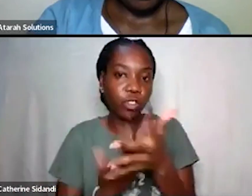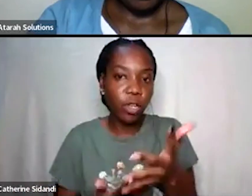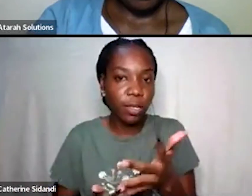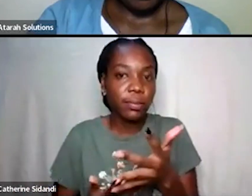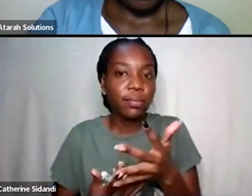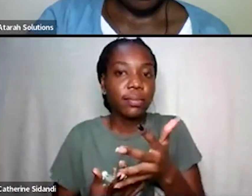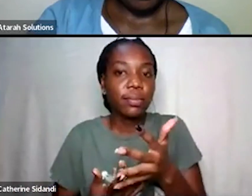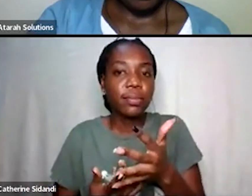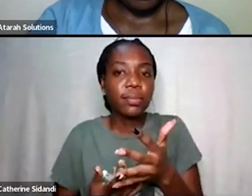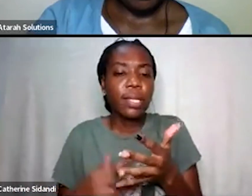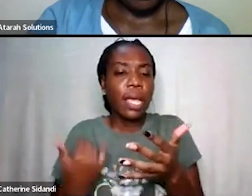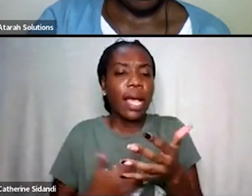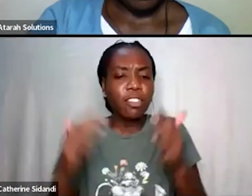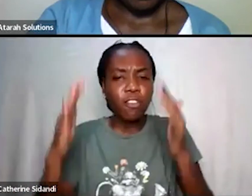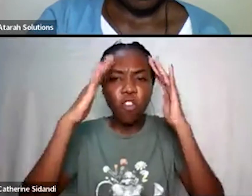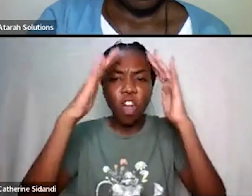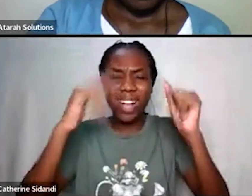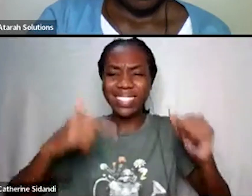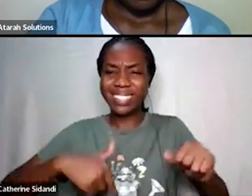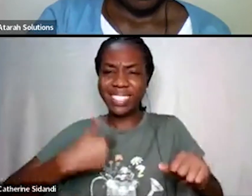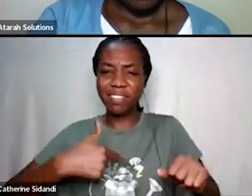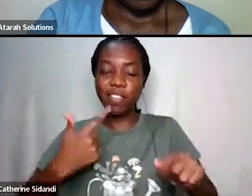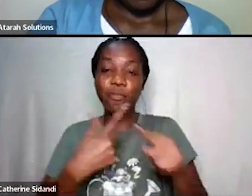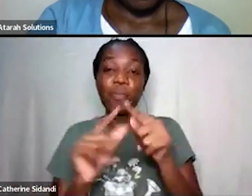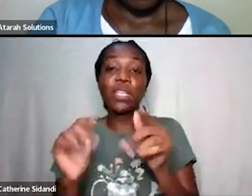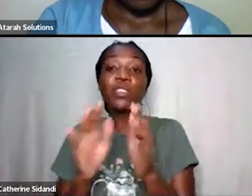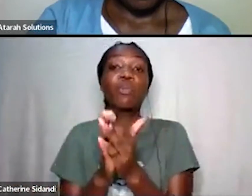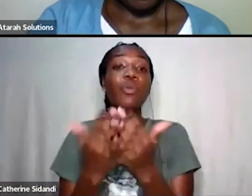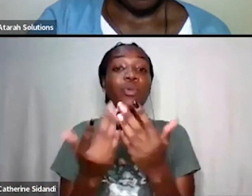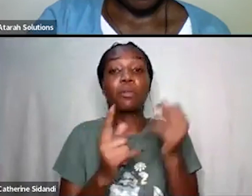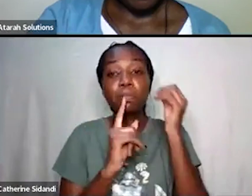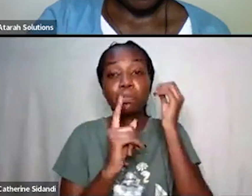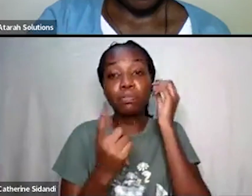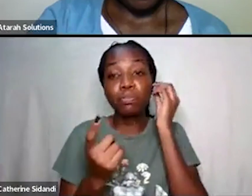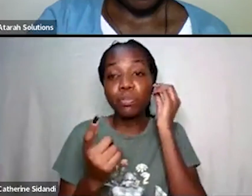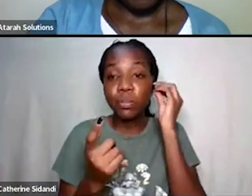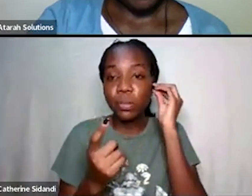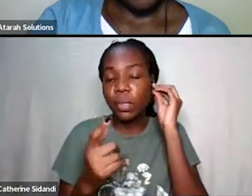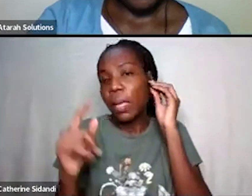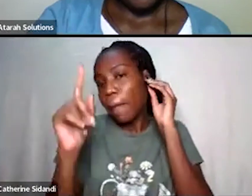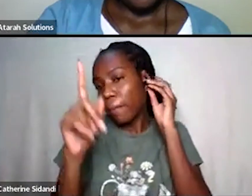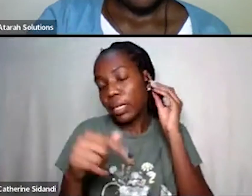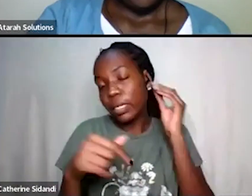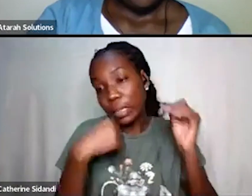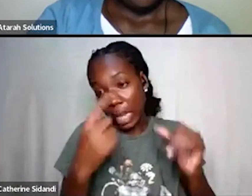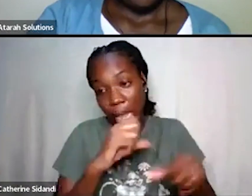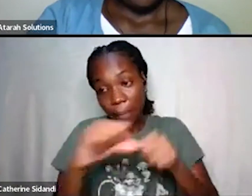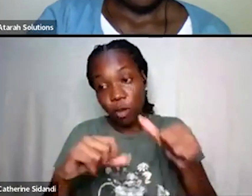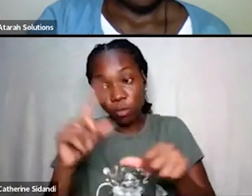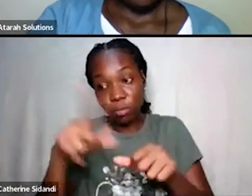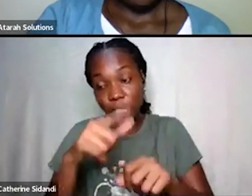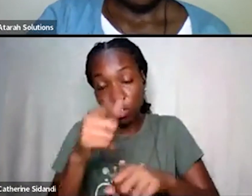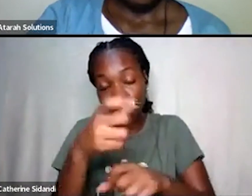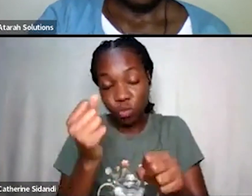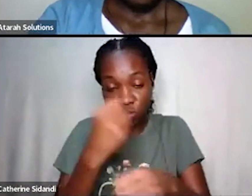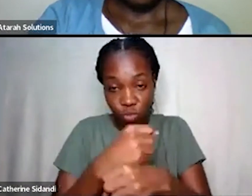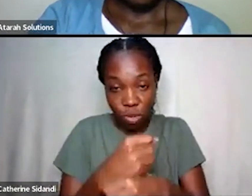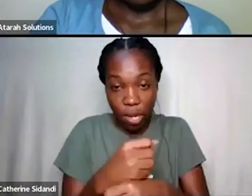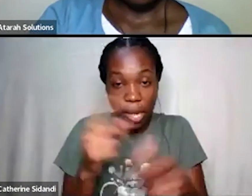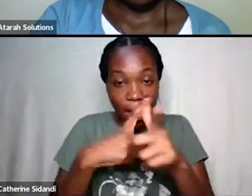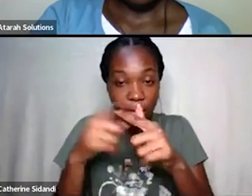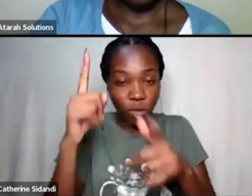we focus mostly on ourselves, but the book tells you about the mistakes that you make and what you should always do when you meet